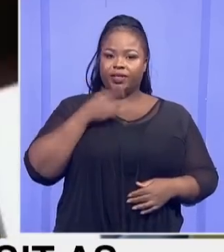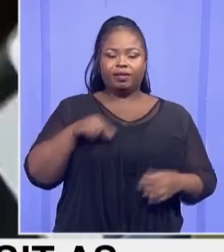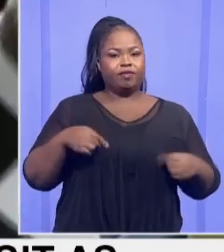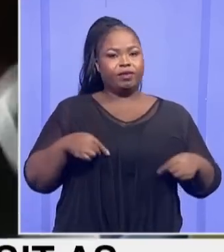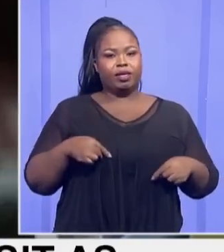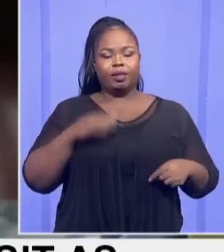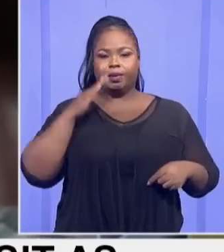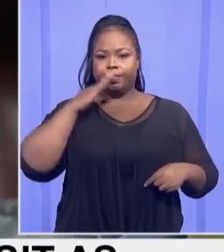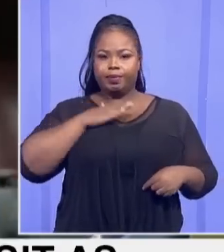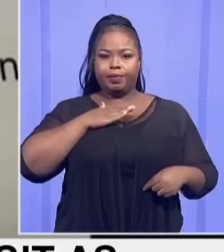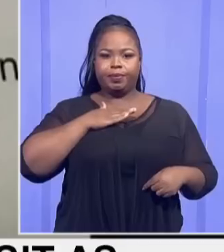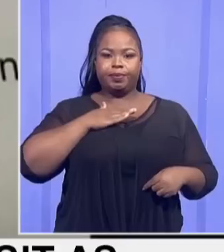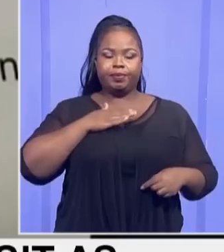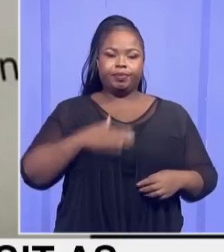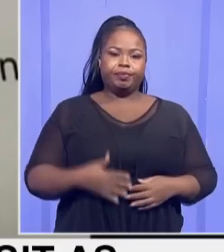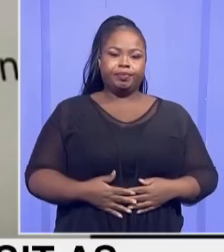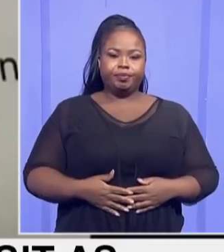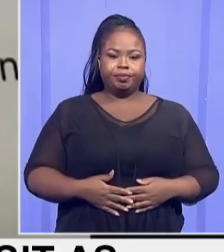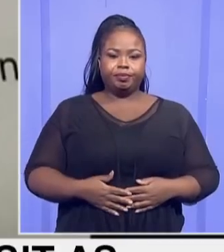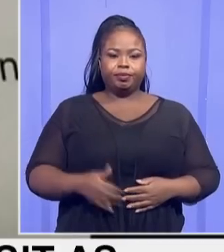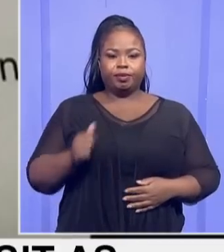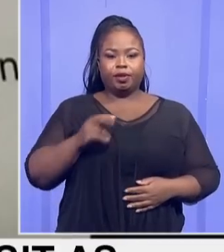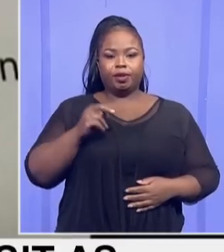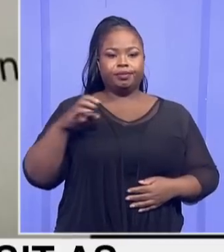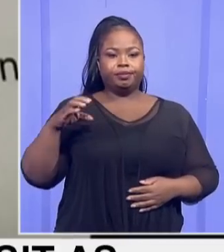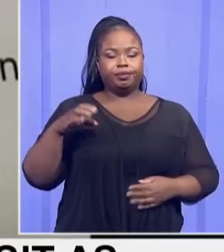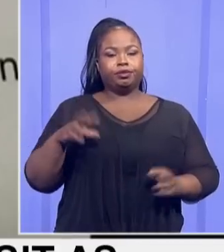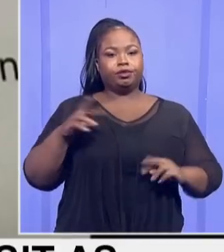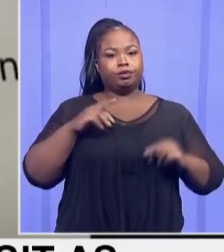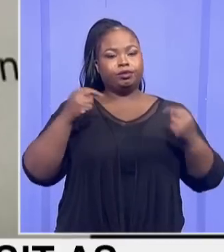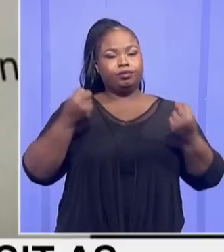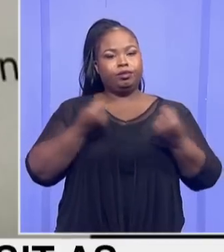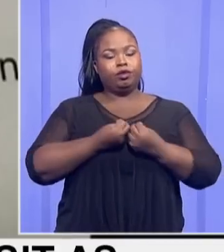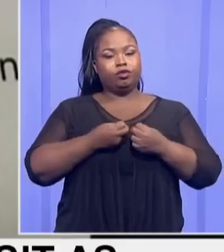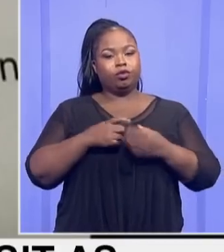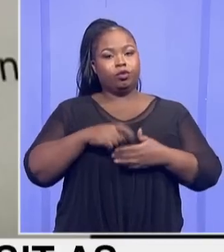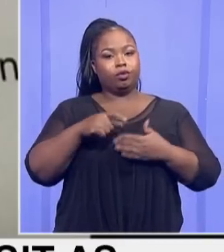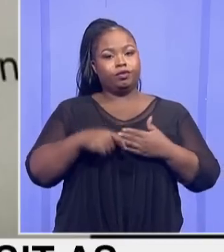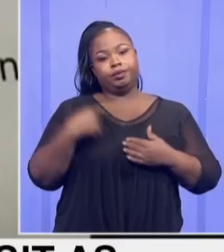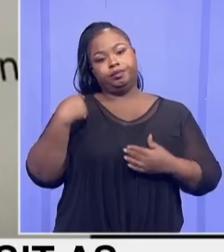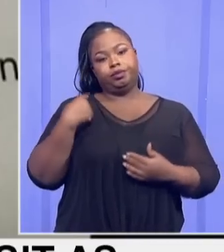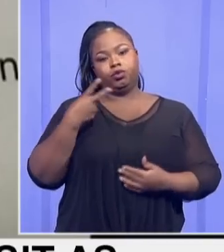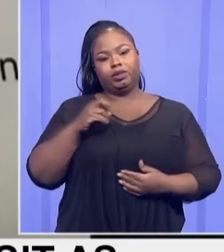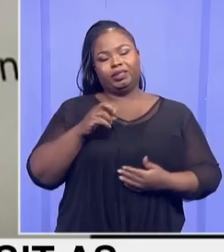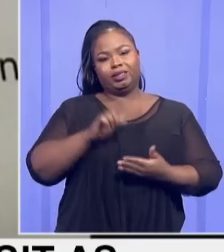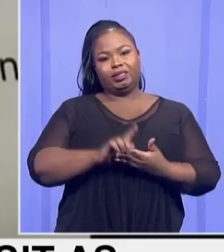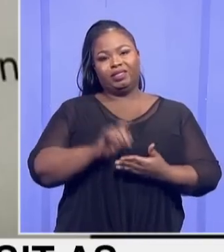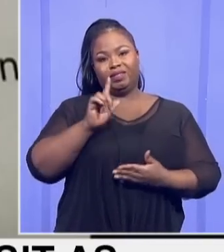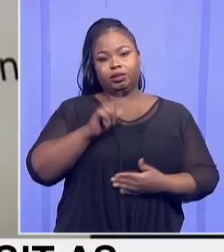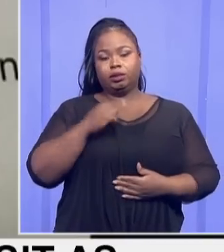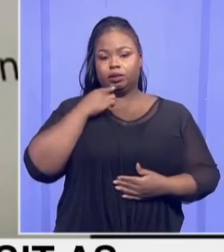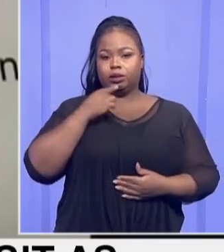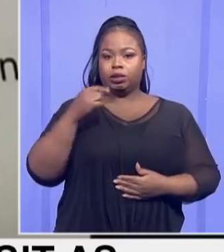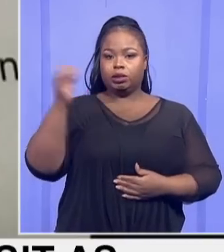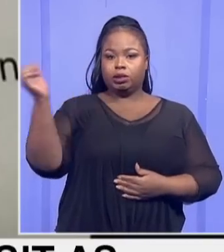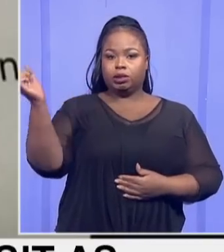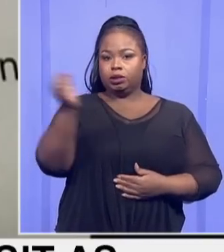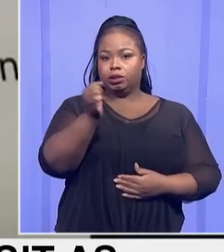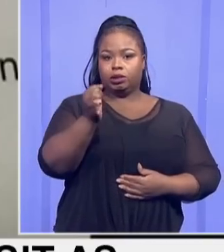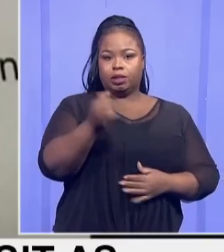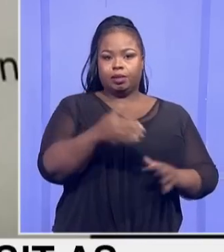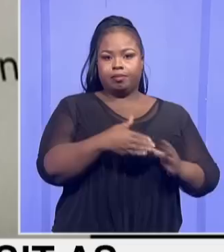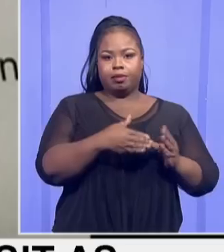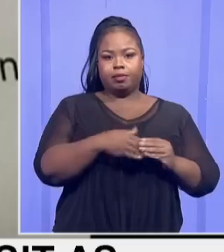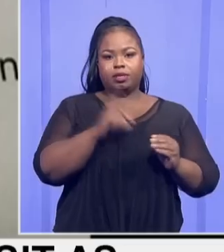favor, or prejudice. The ANC National Conference in 2017 instructed its deployees to